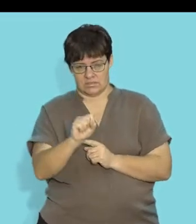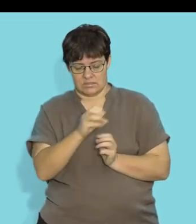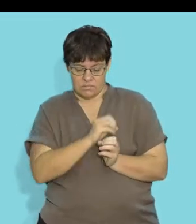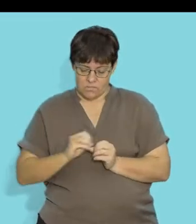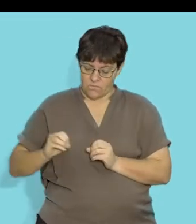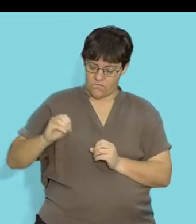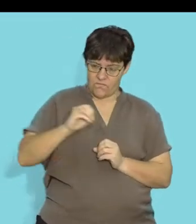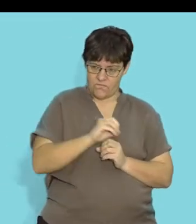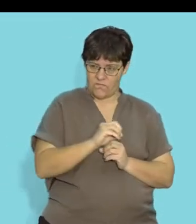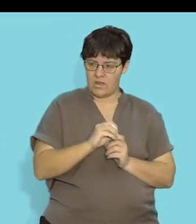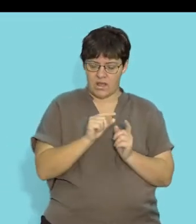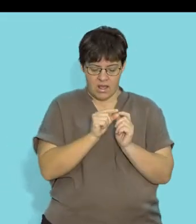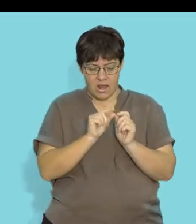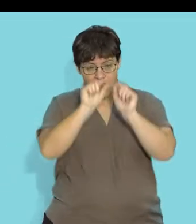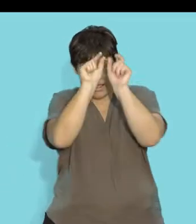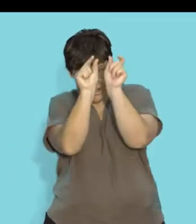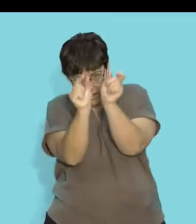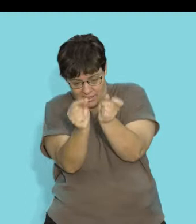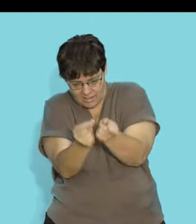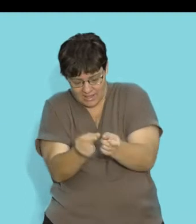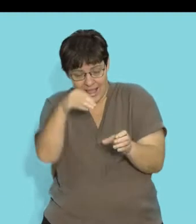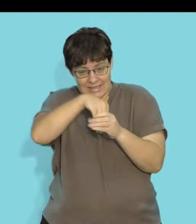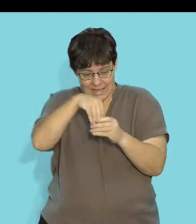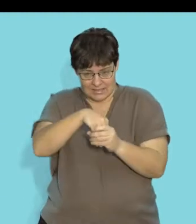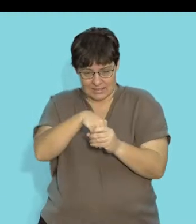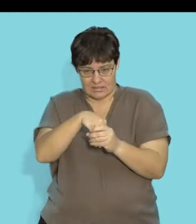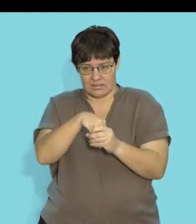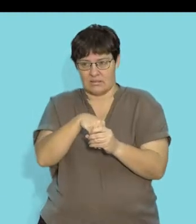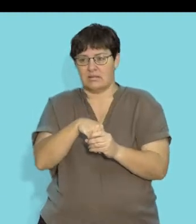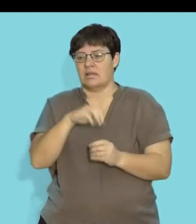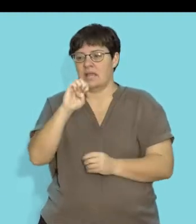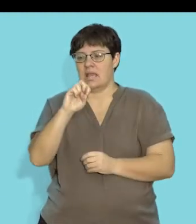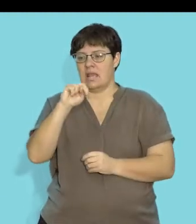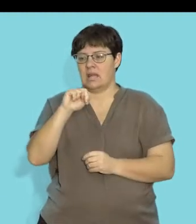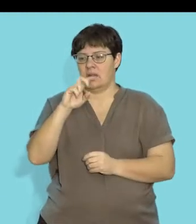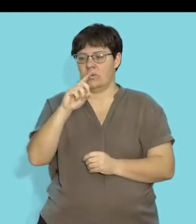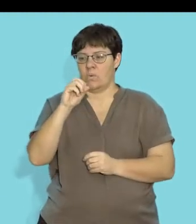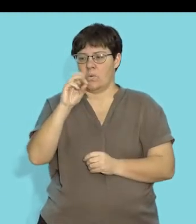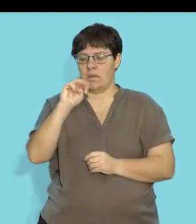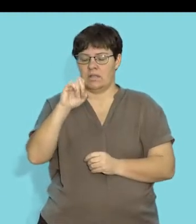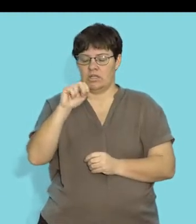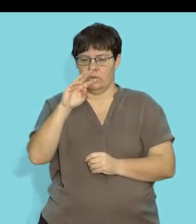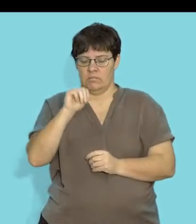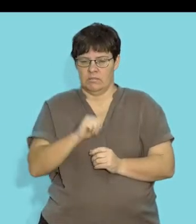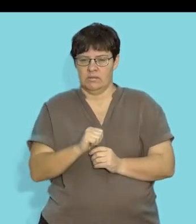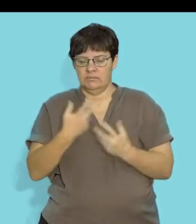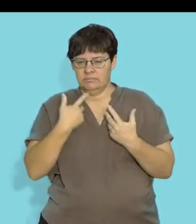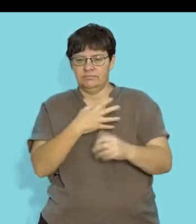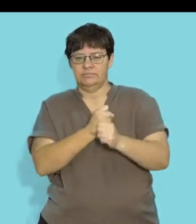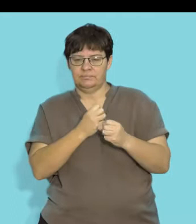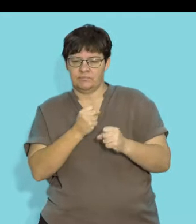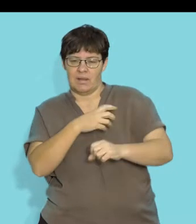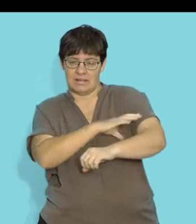uterus is lined on the internal side by the endometrium. Again, it's made up of a muscle layer called